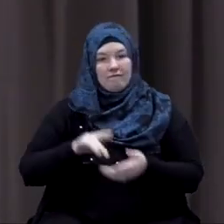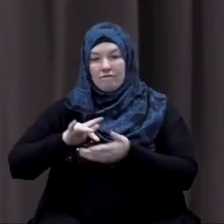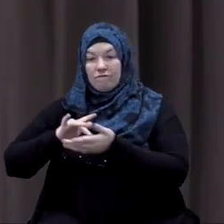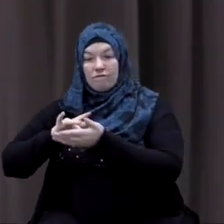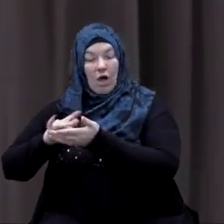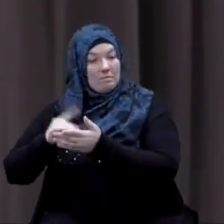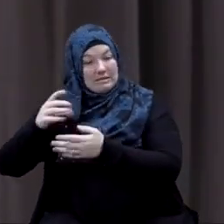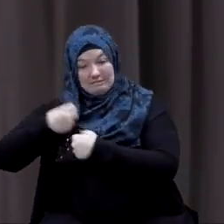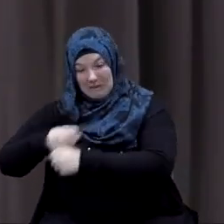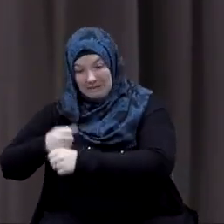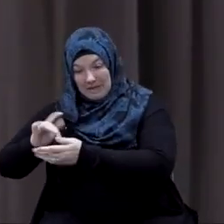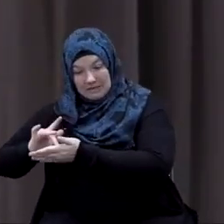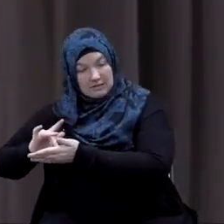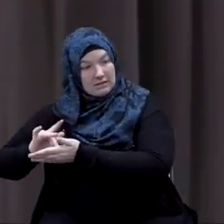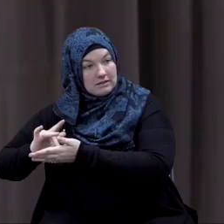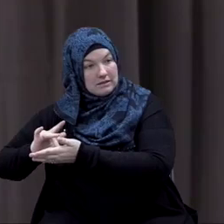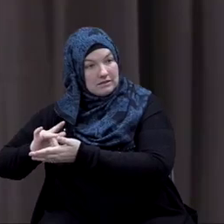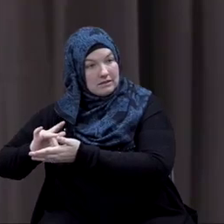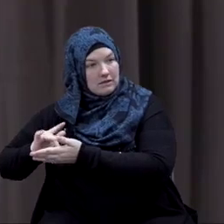Pharmaceutical, corruption.